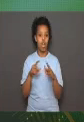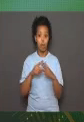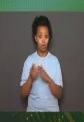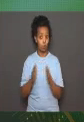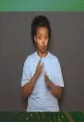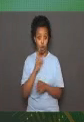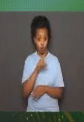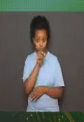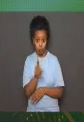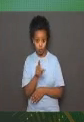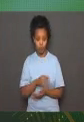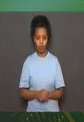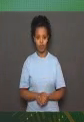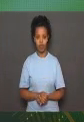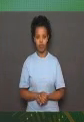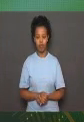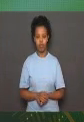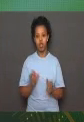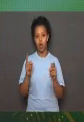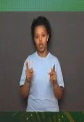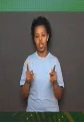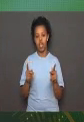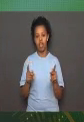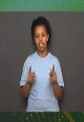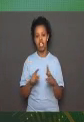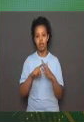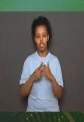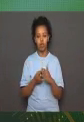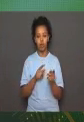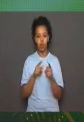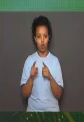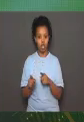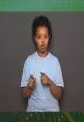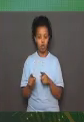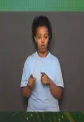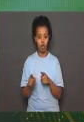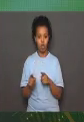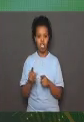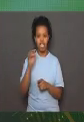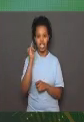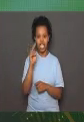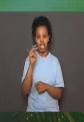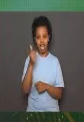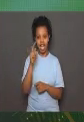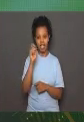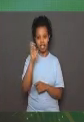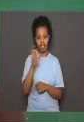students? Let us get started by defining the term innate